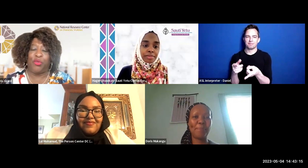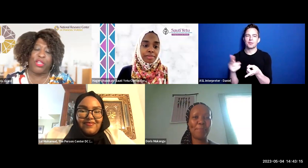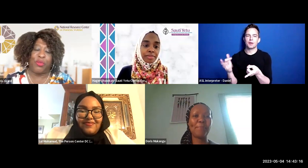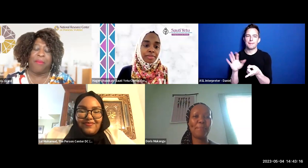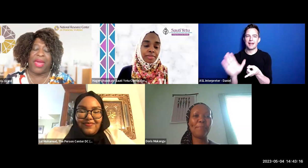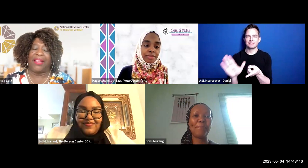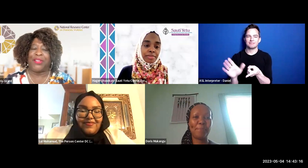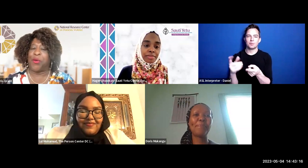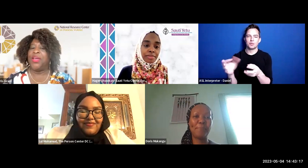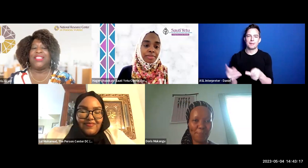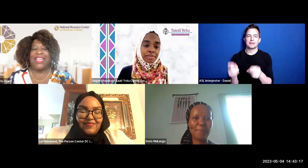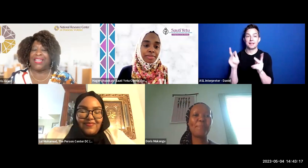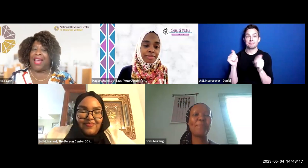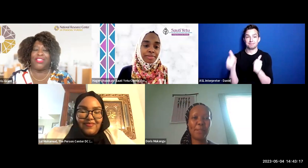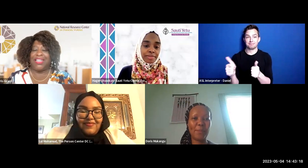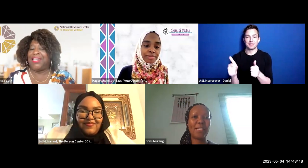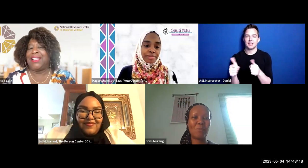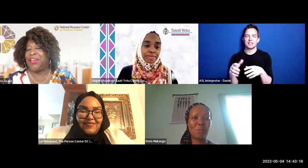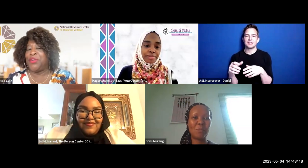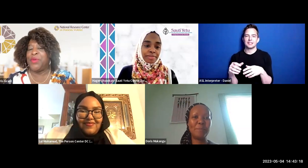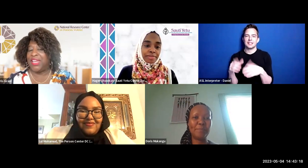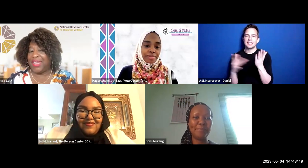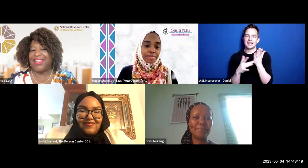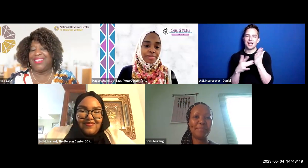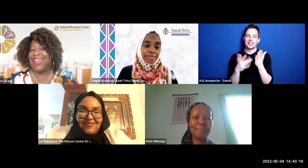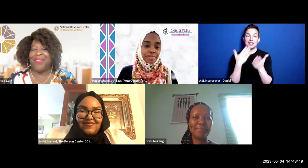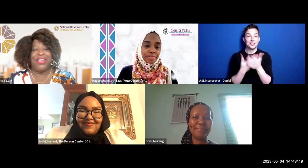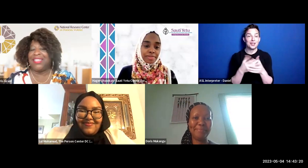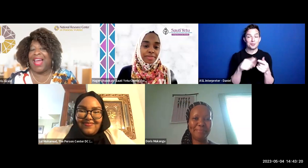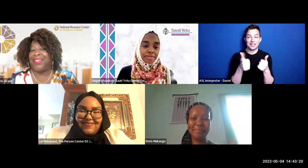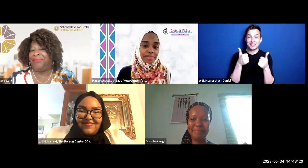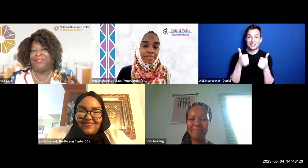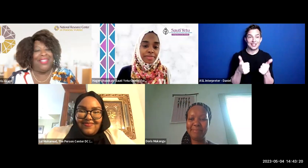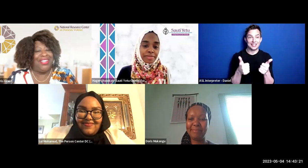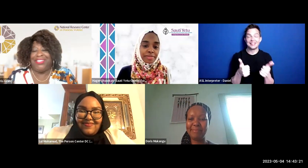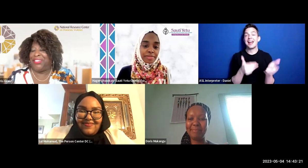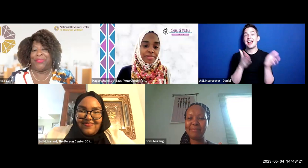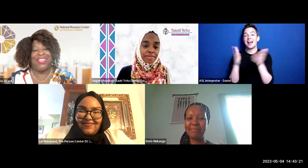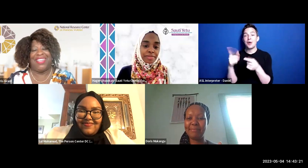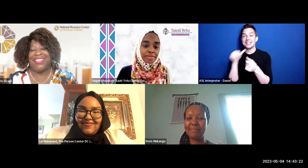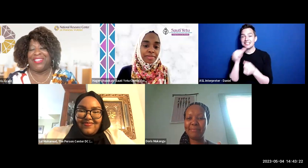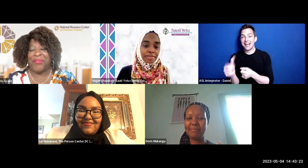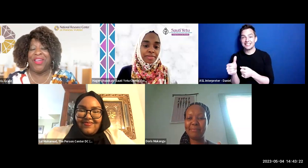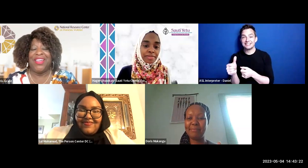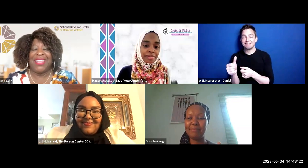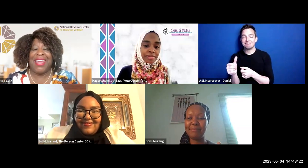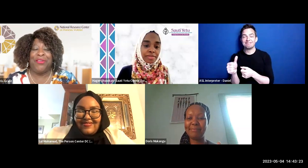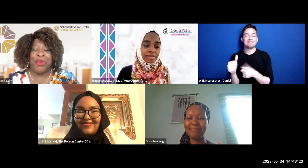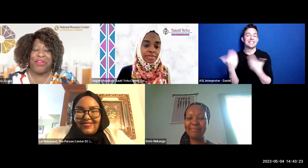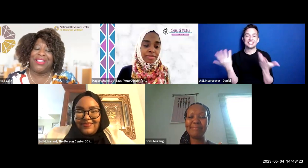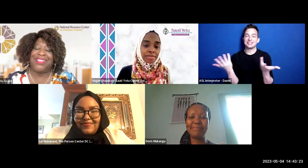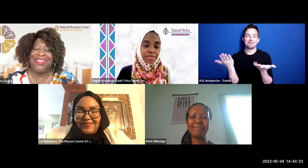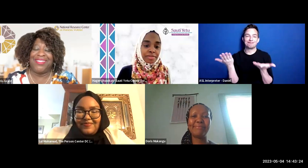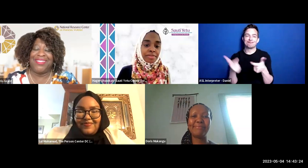back to you once you come back. So technology is good when it is, and when it's not, it's just what it is. So thank